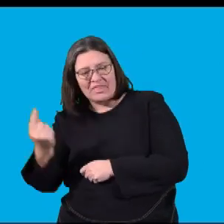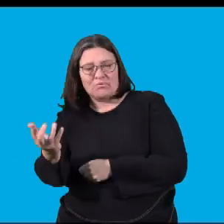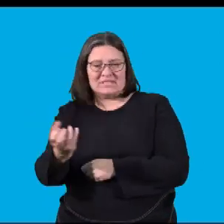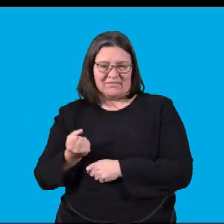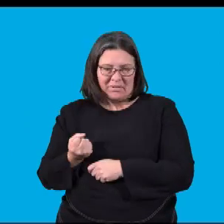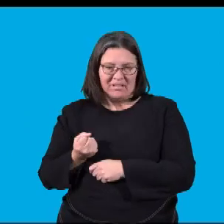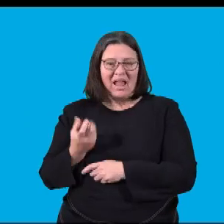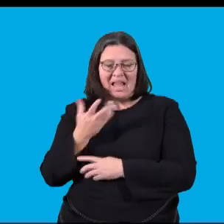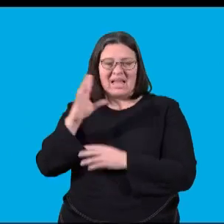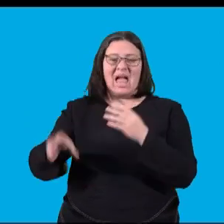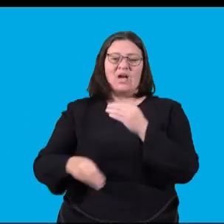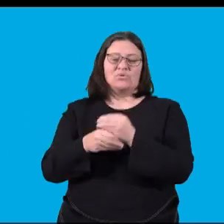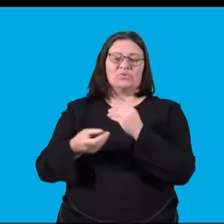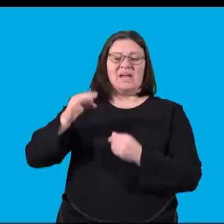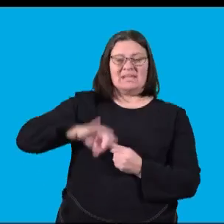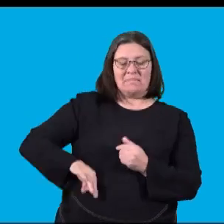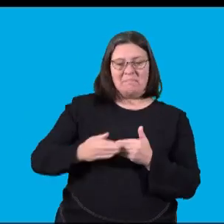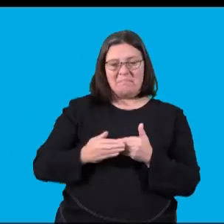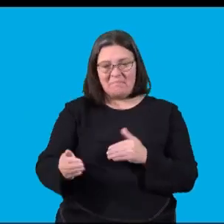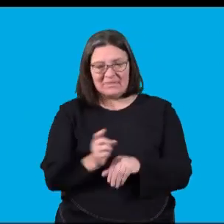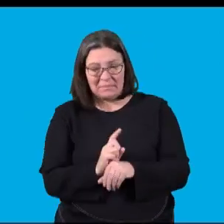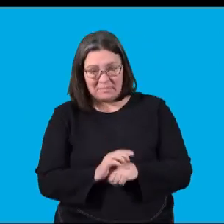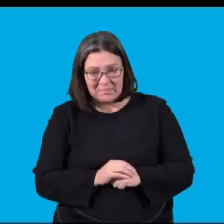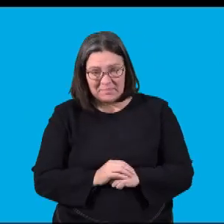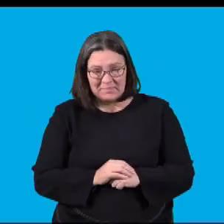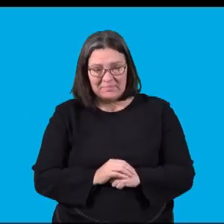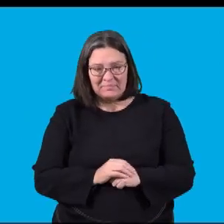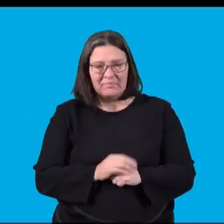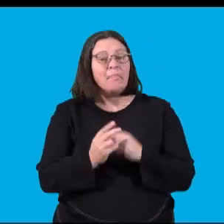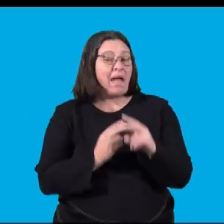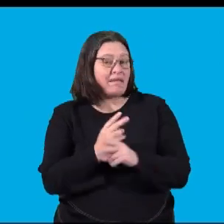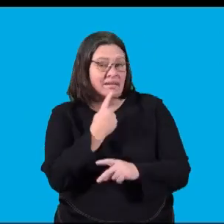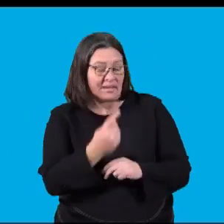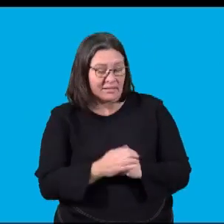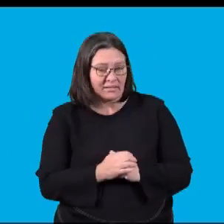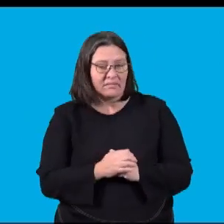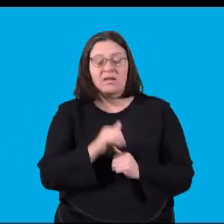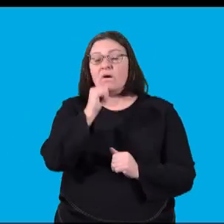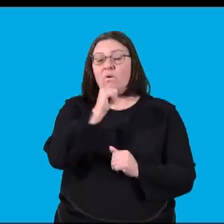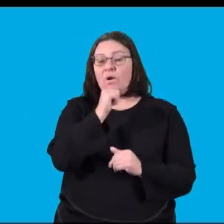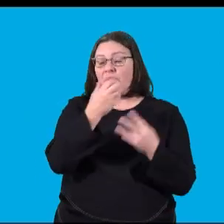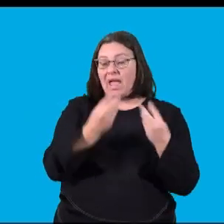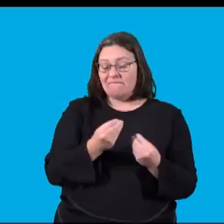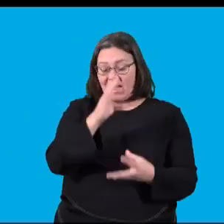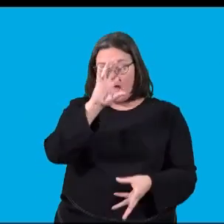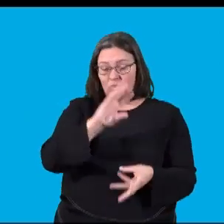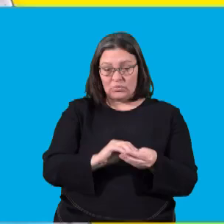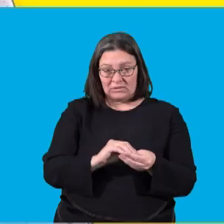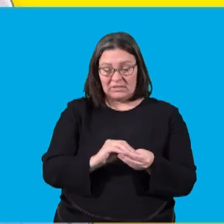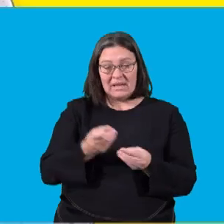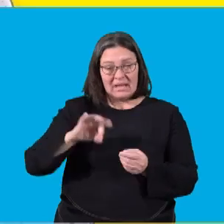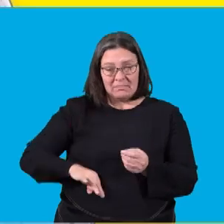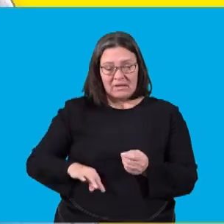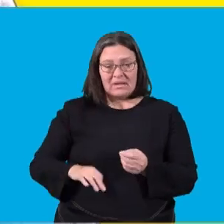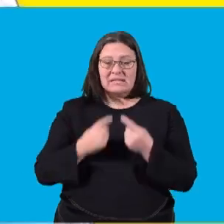other receivables as accrued income over there. Okay, I'm going to repeat again. When we have accrued